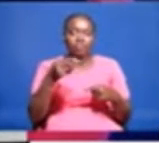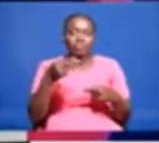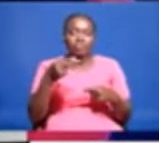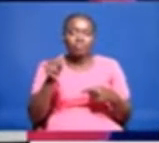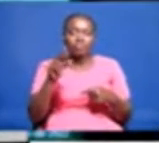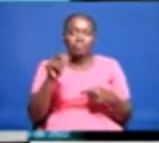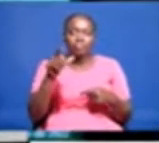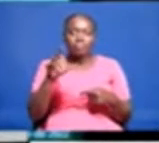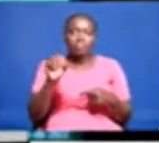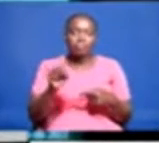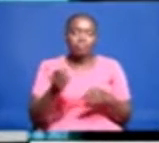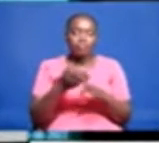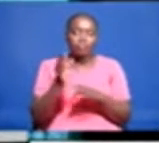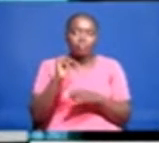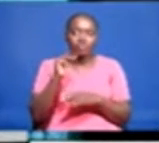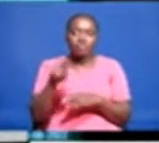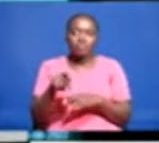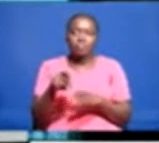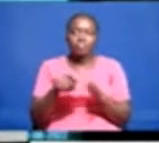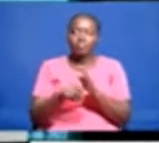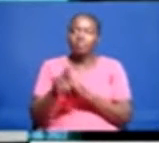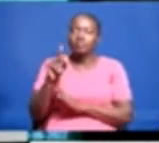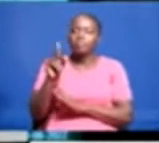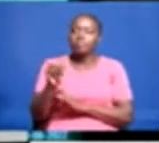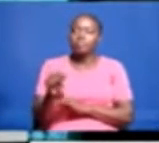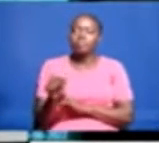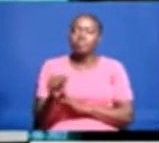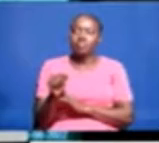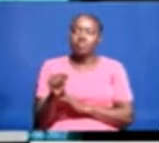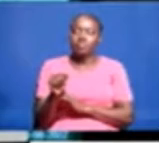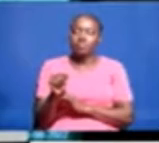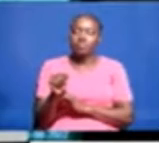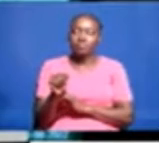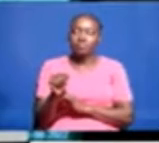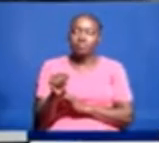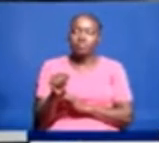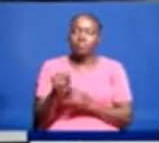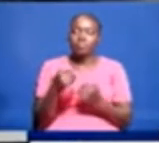former MP who was vying under a UDA ticket. Nyamai garnered